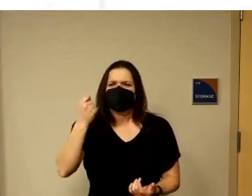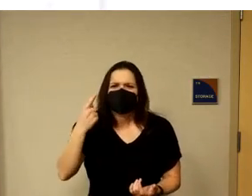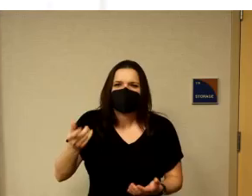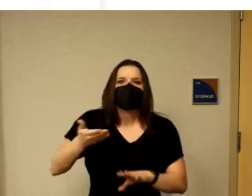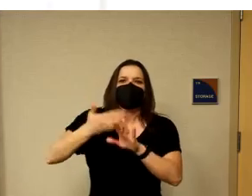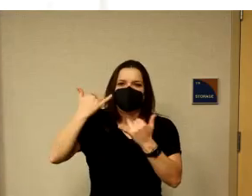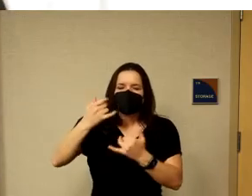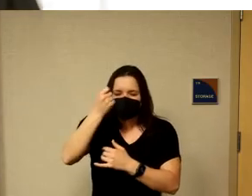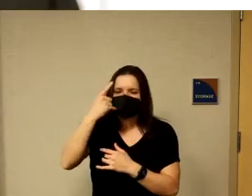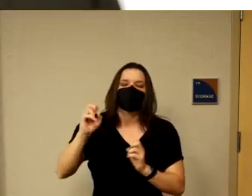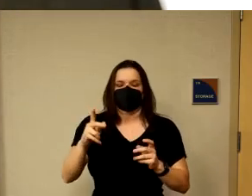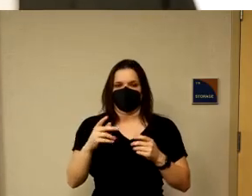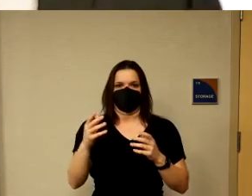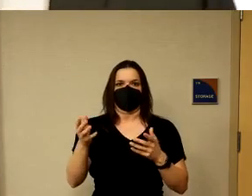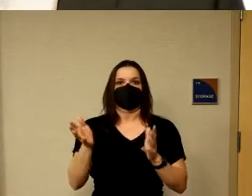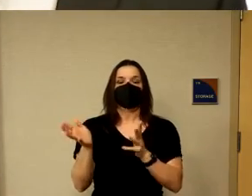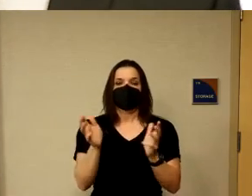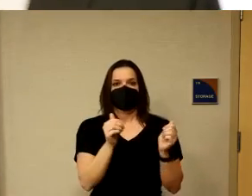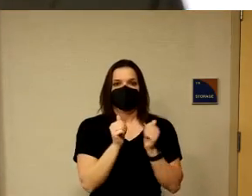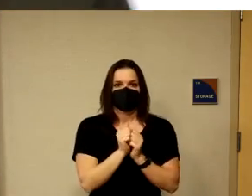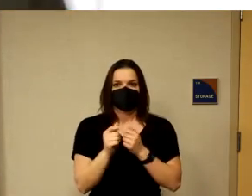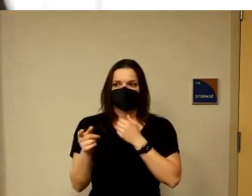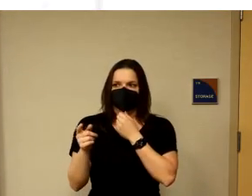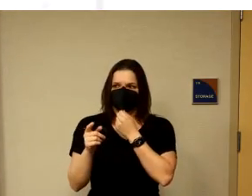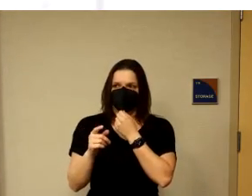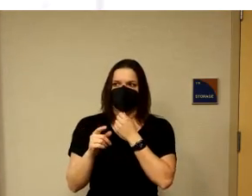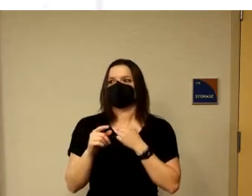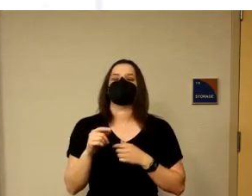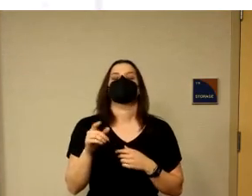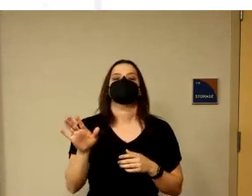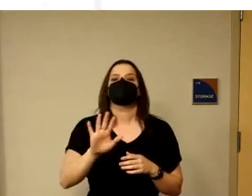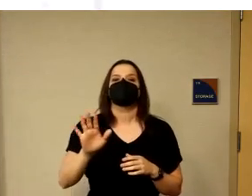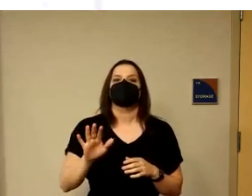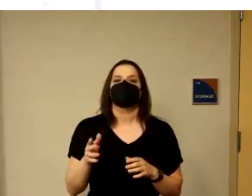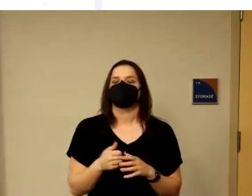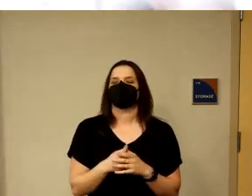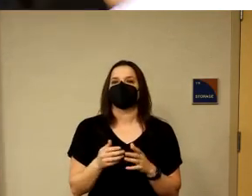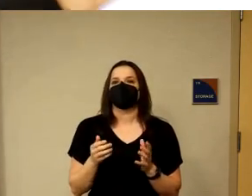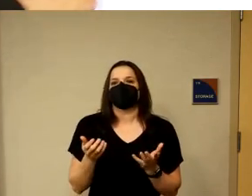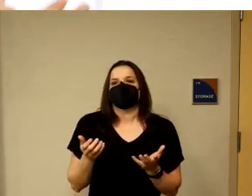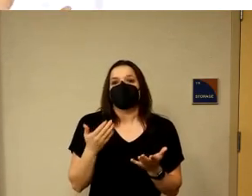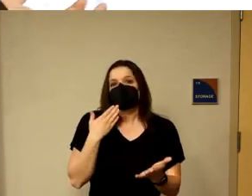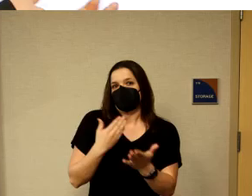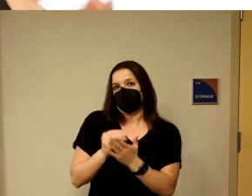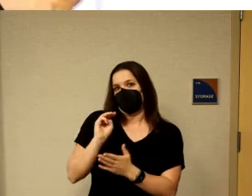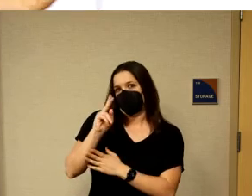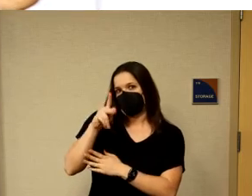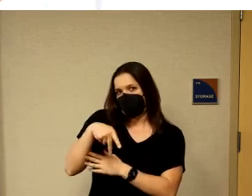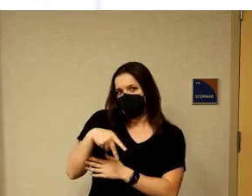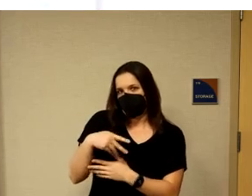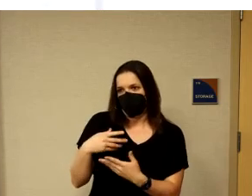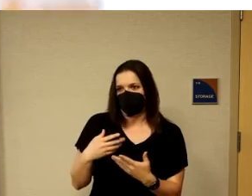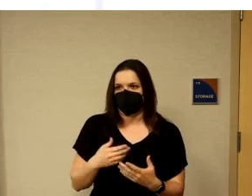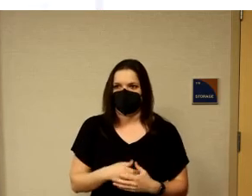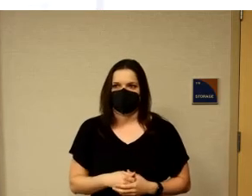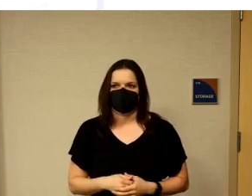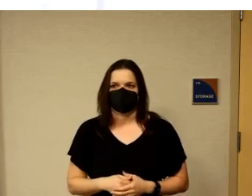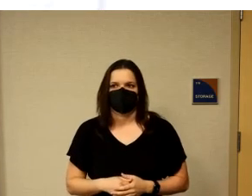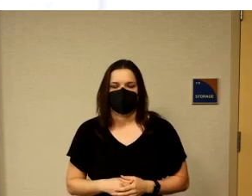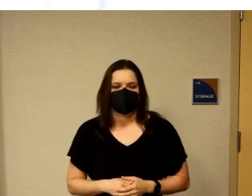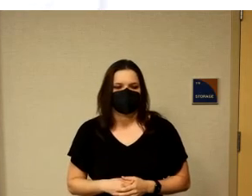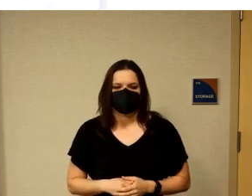So then I spoke to the demographer, Jesus Garcia, and then he was like, no, I mean, it's a good map, and we